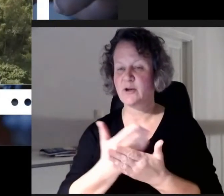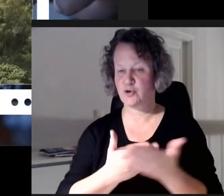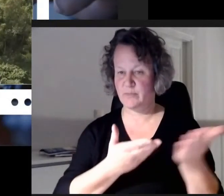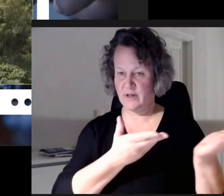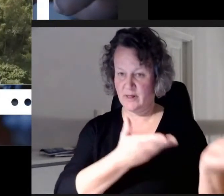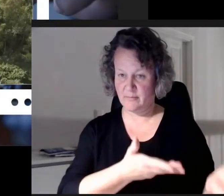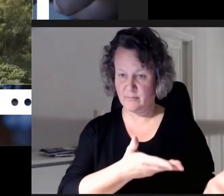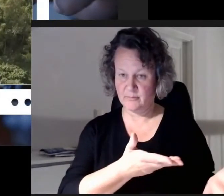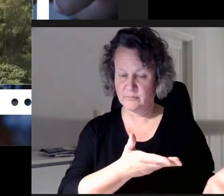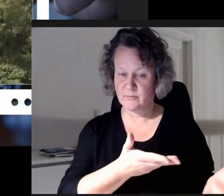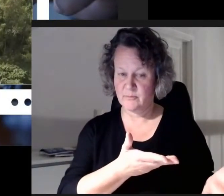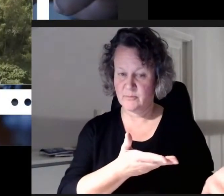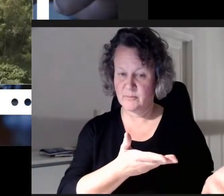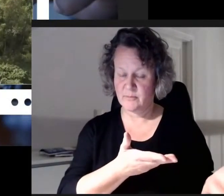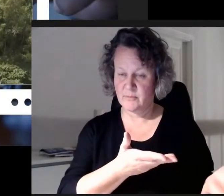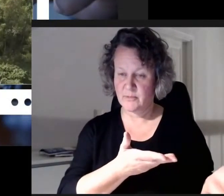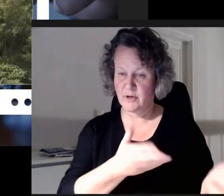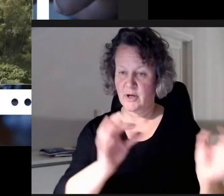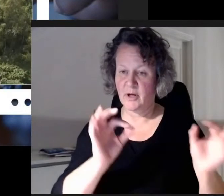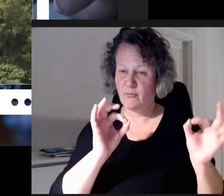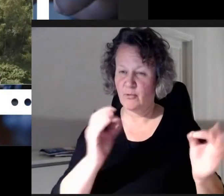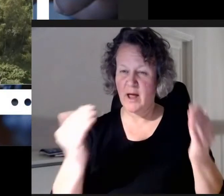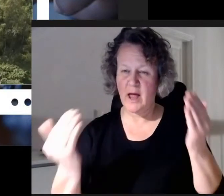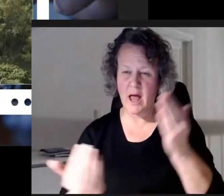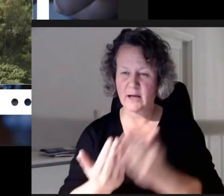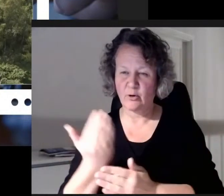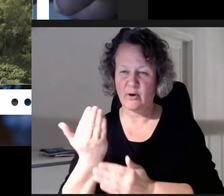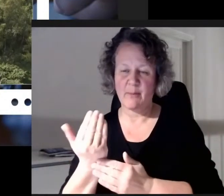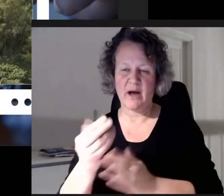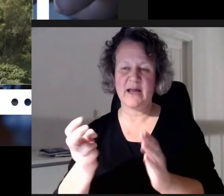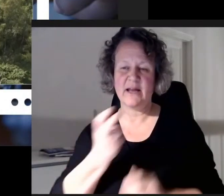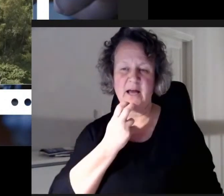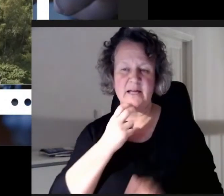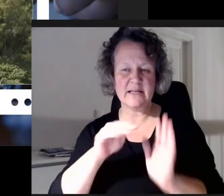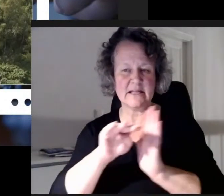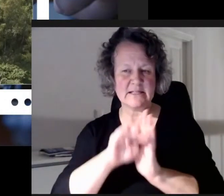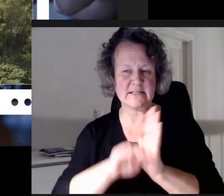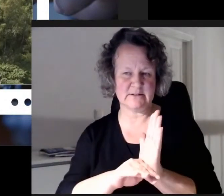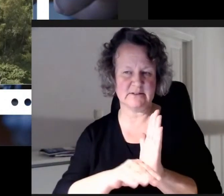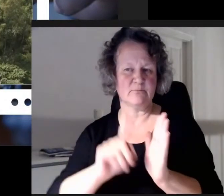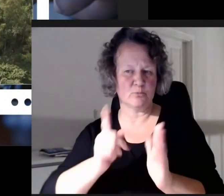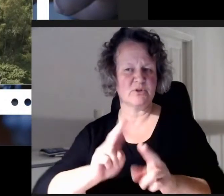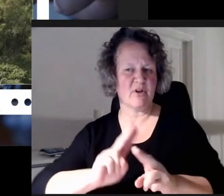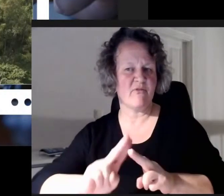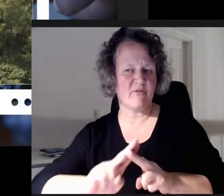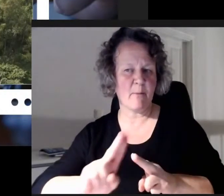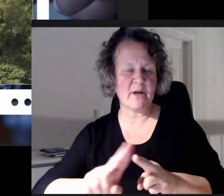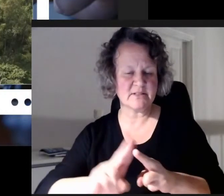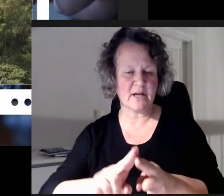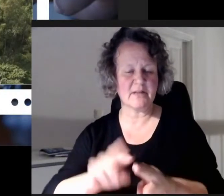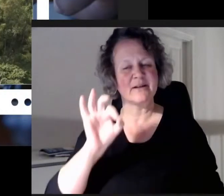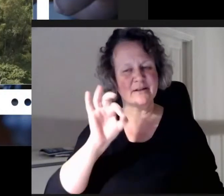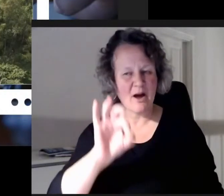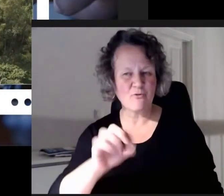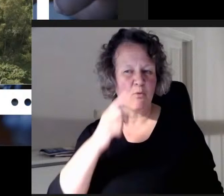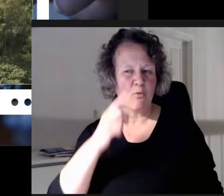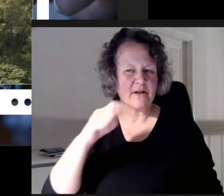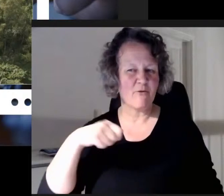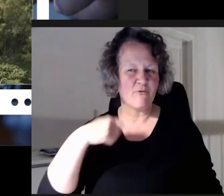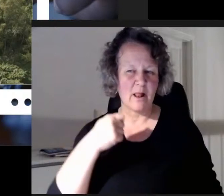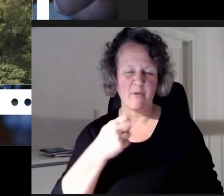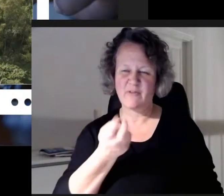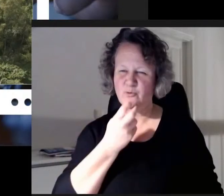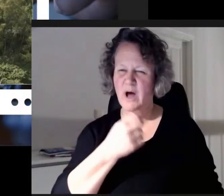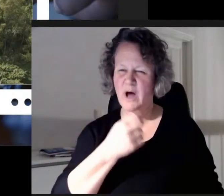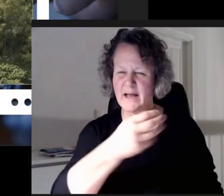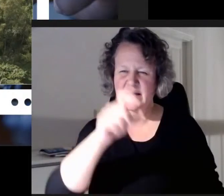one good case here, showcase here for renewable energy law, which needs to be improved and to go into the